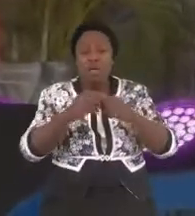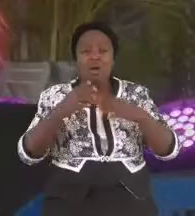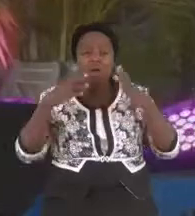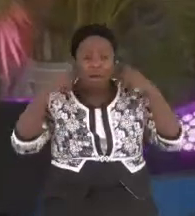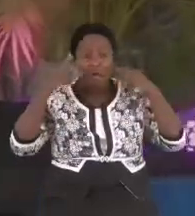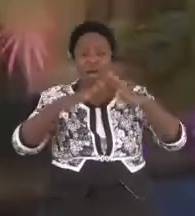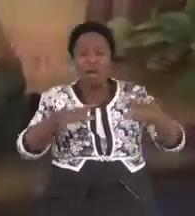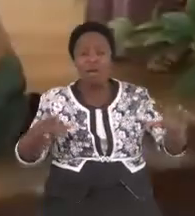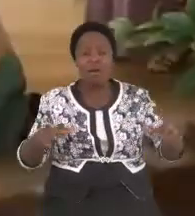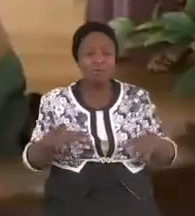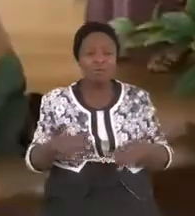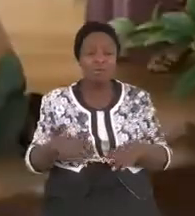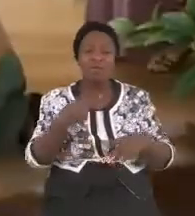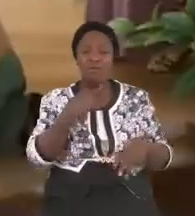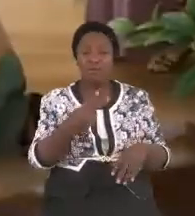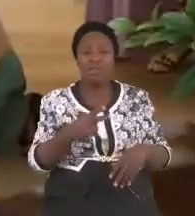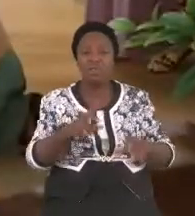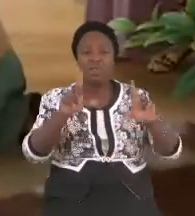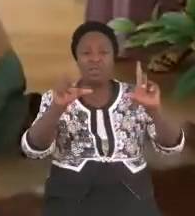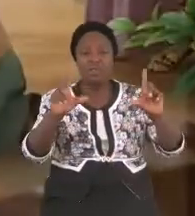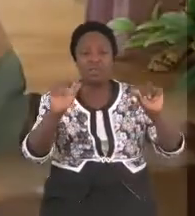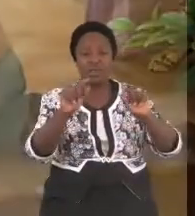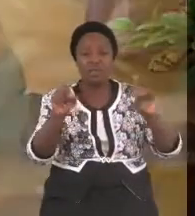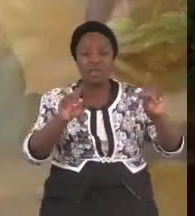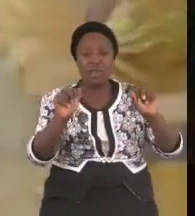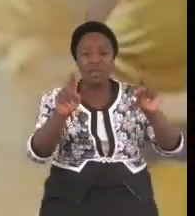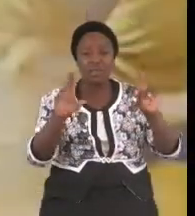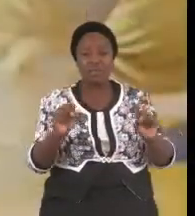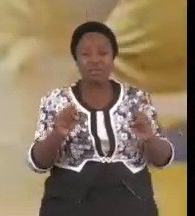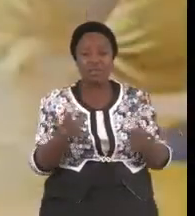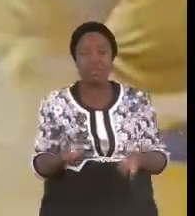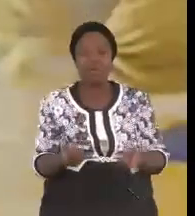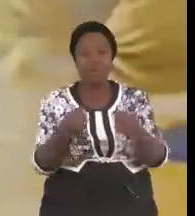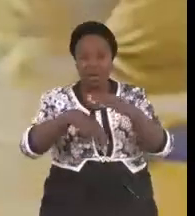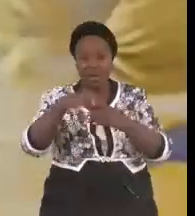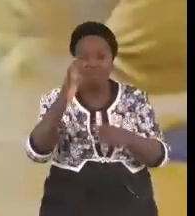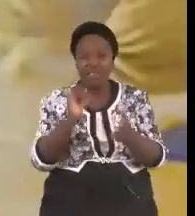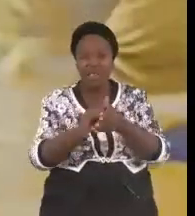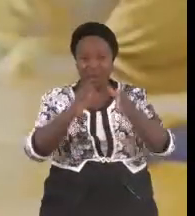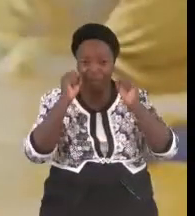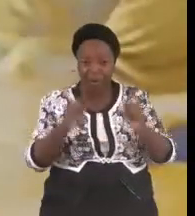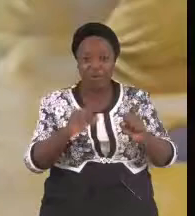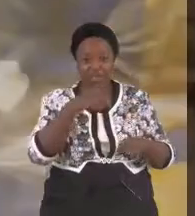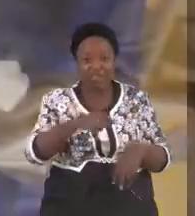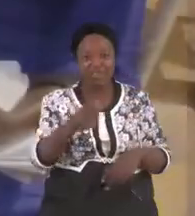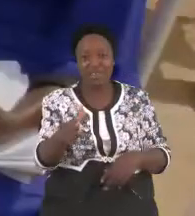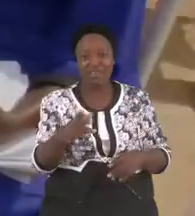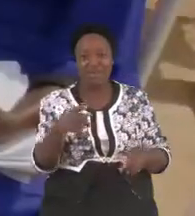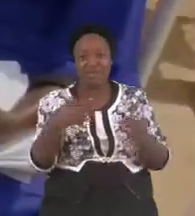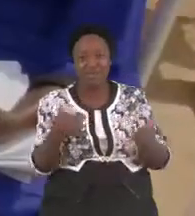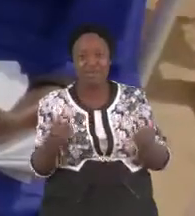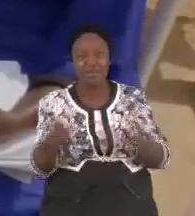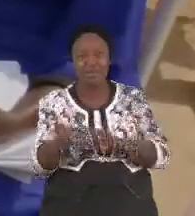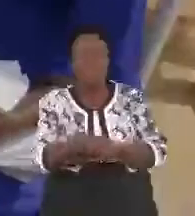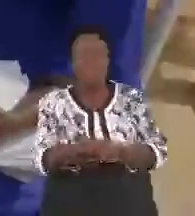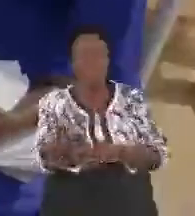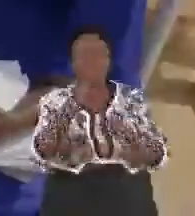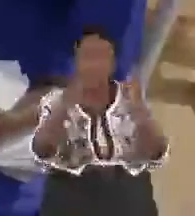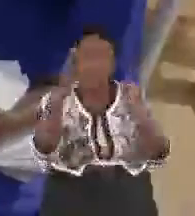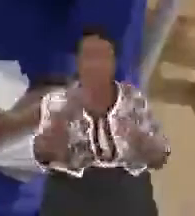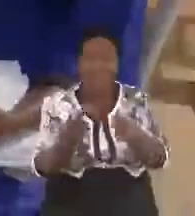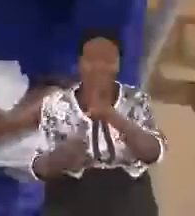come forth. That power is still there today. What's your name? What's your